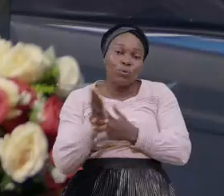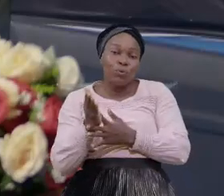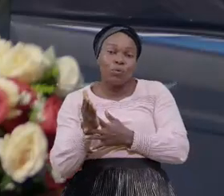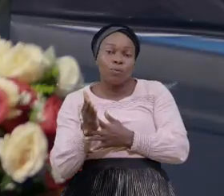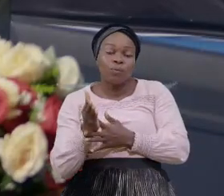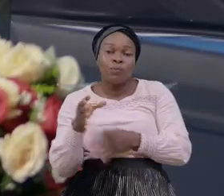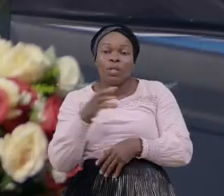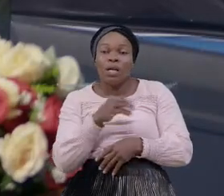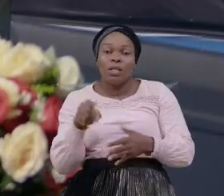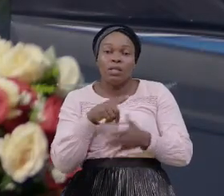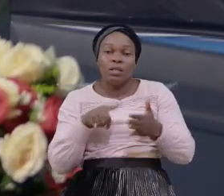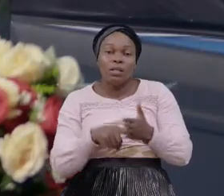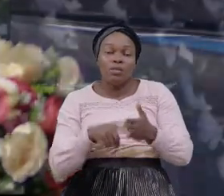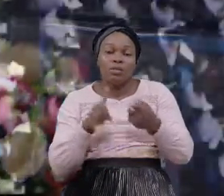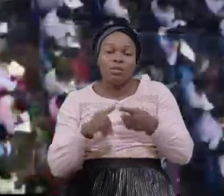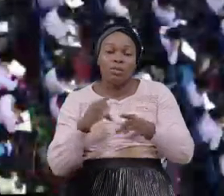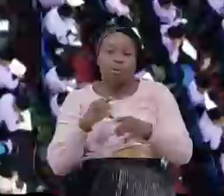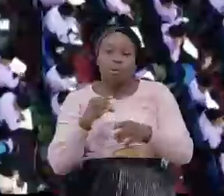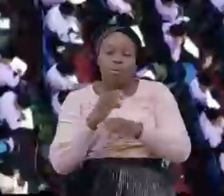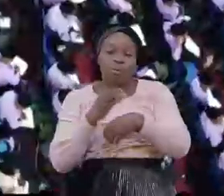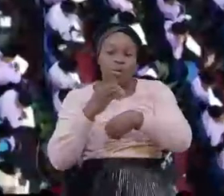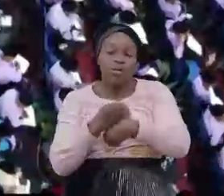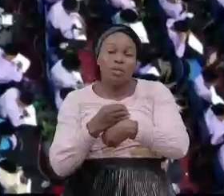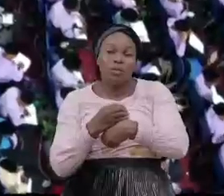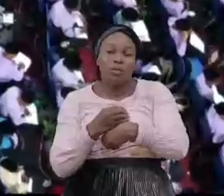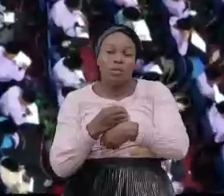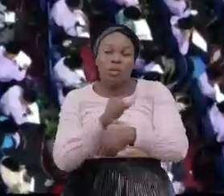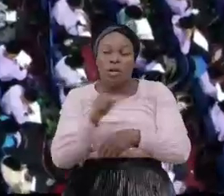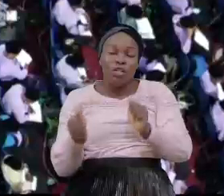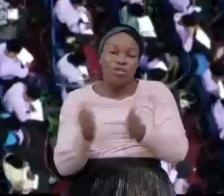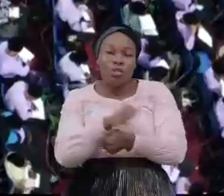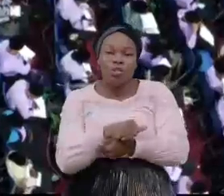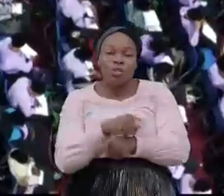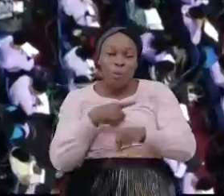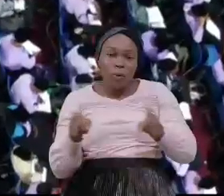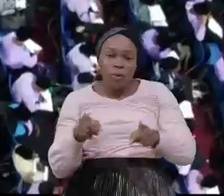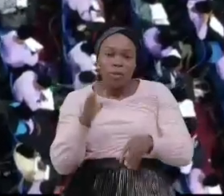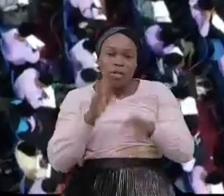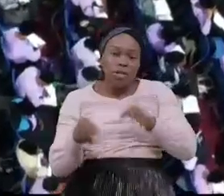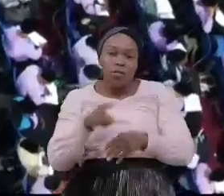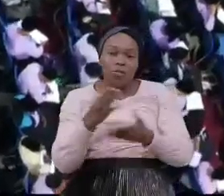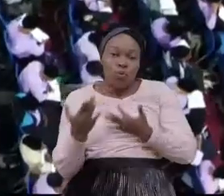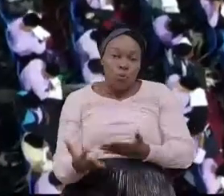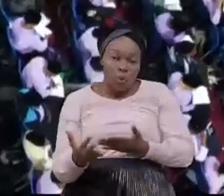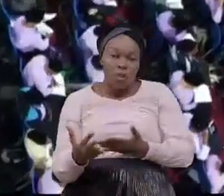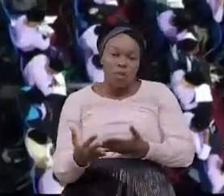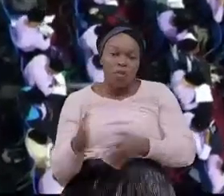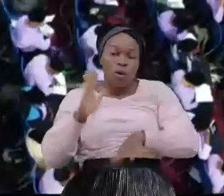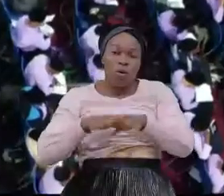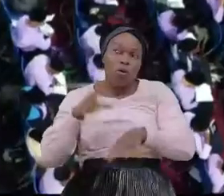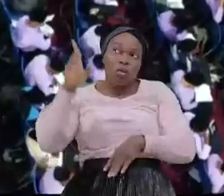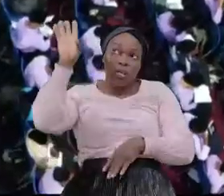maker. But when you wait on him, and he gives you a new heart also will